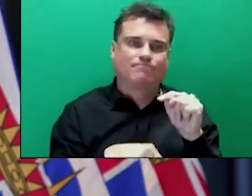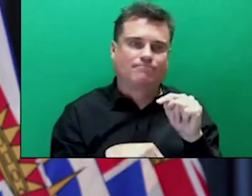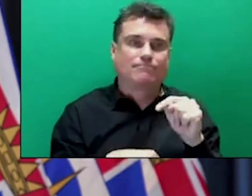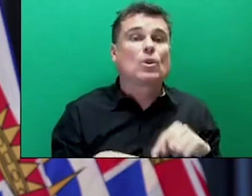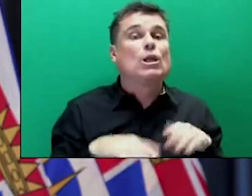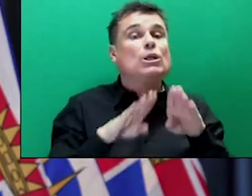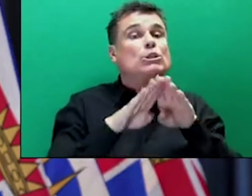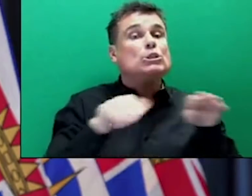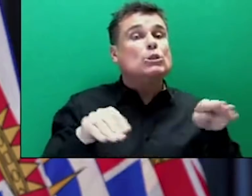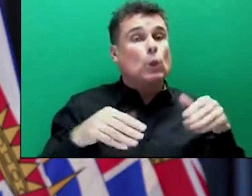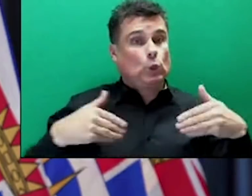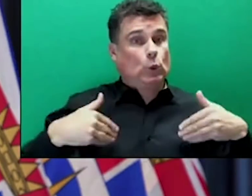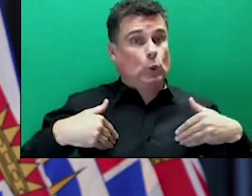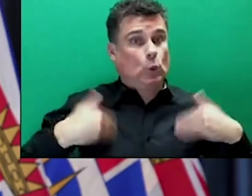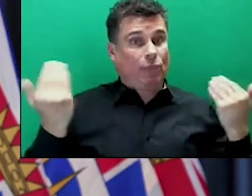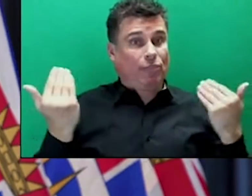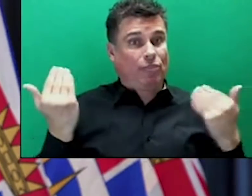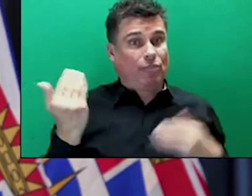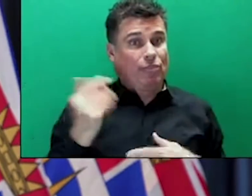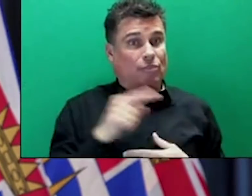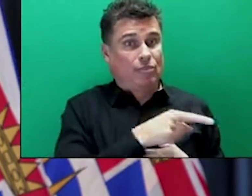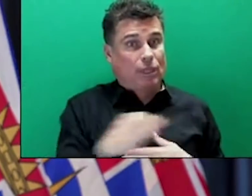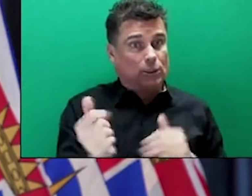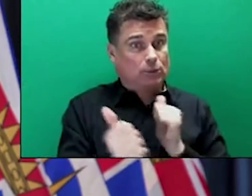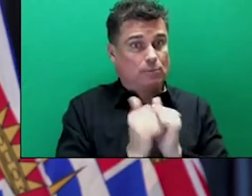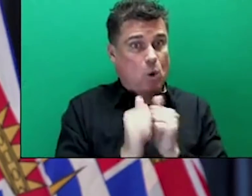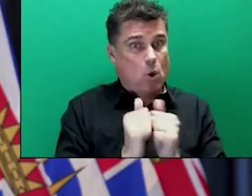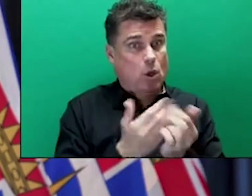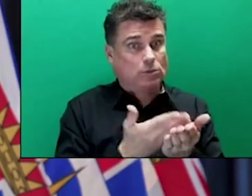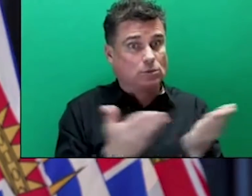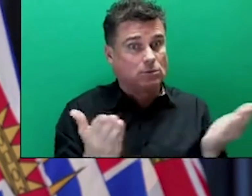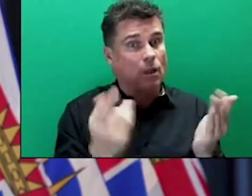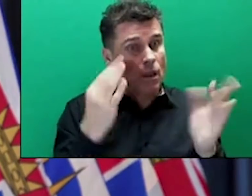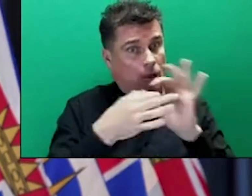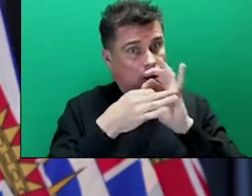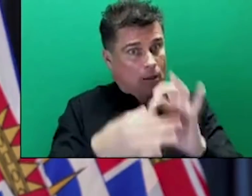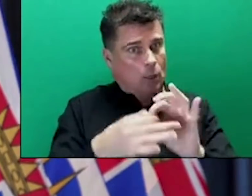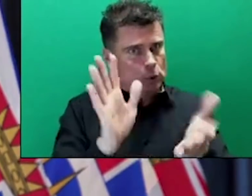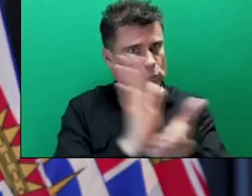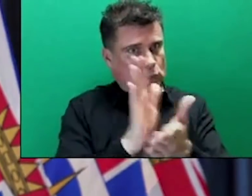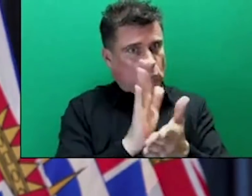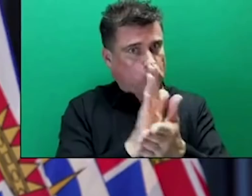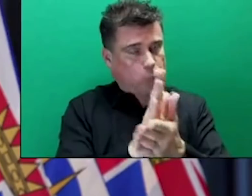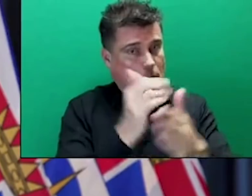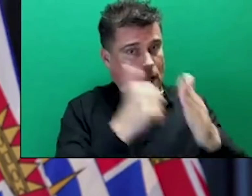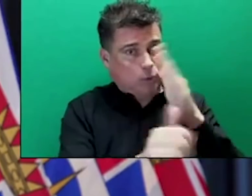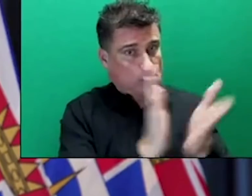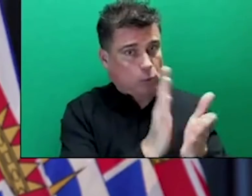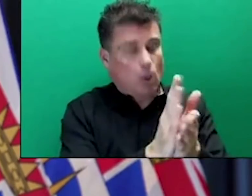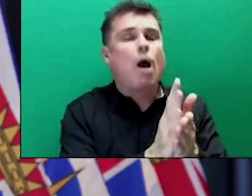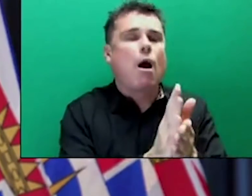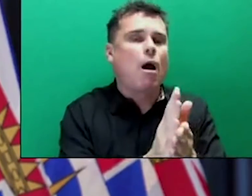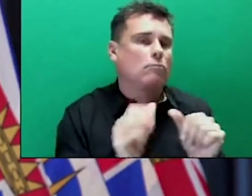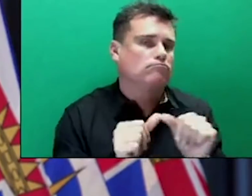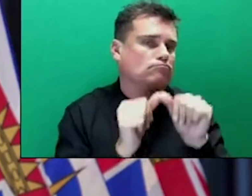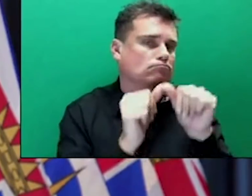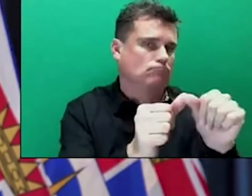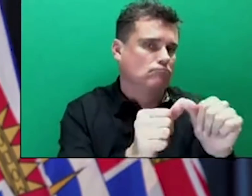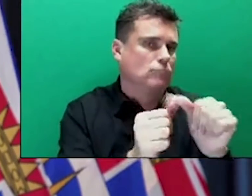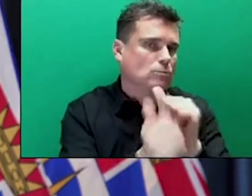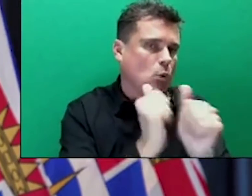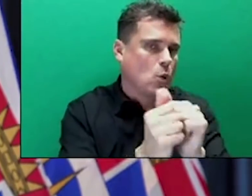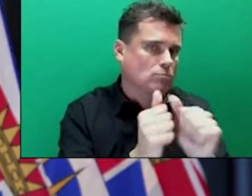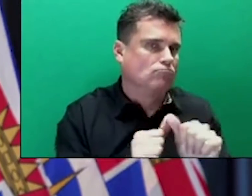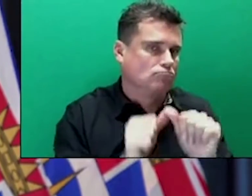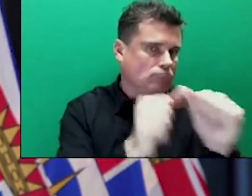travel for any teams in the province. As well, work-safe safety requirements that we outlined in the past weeks